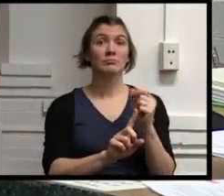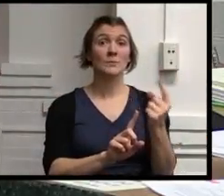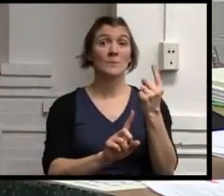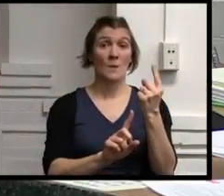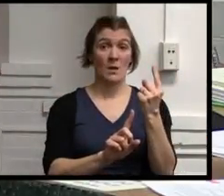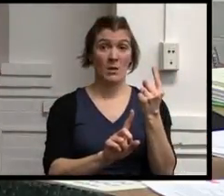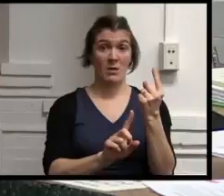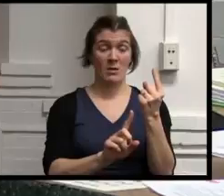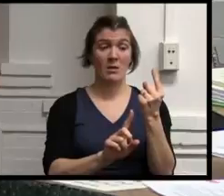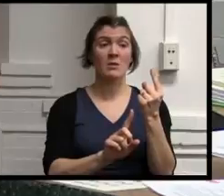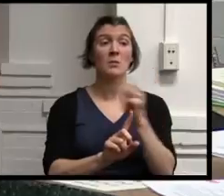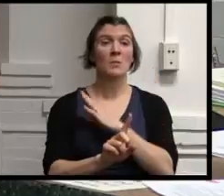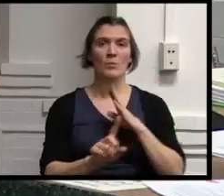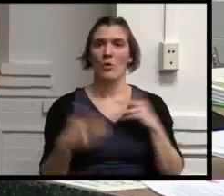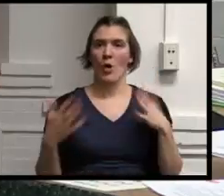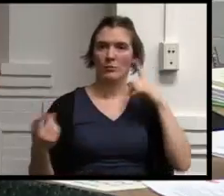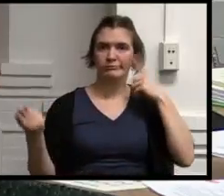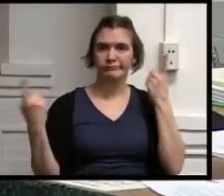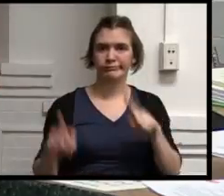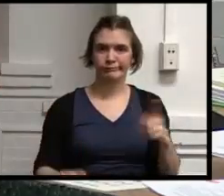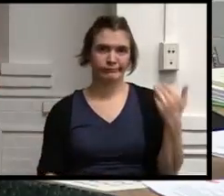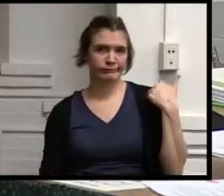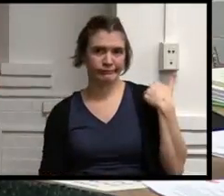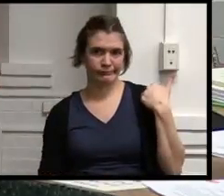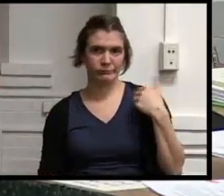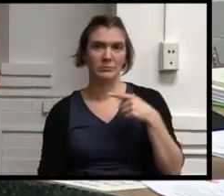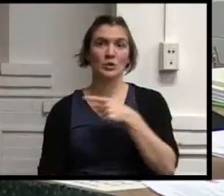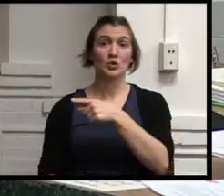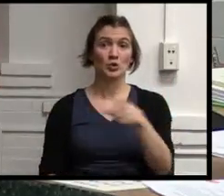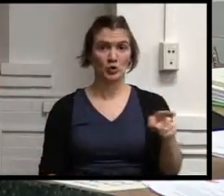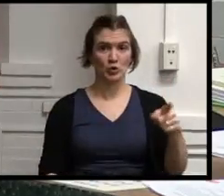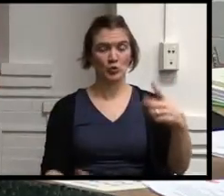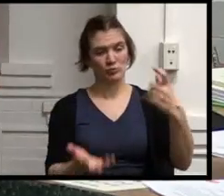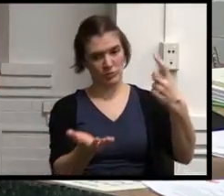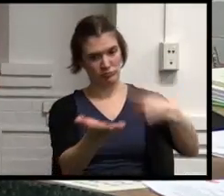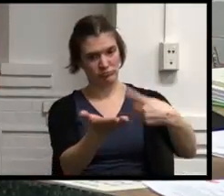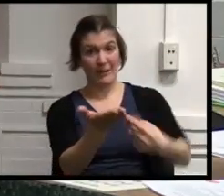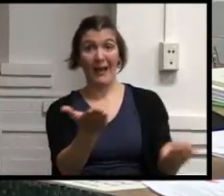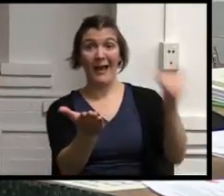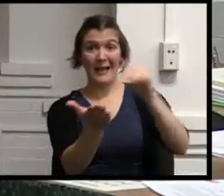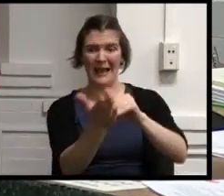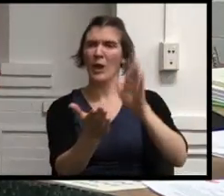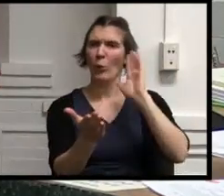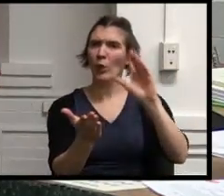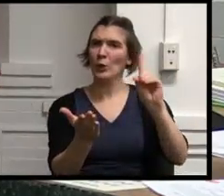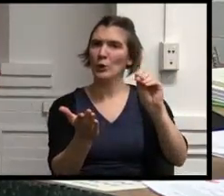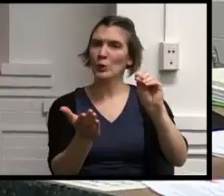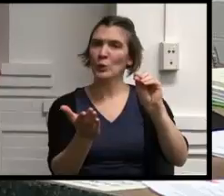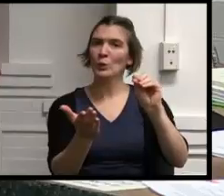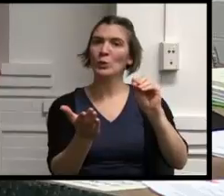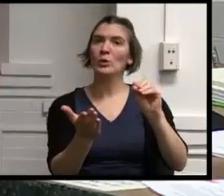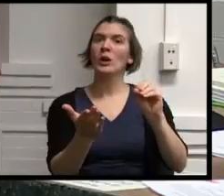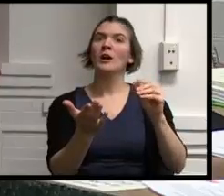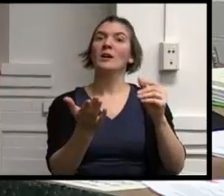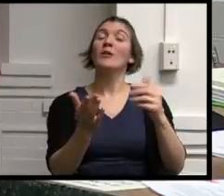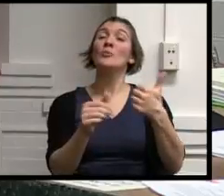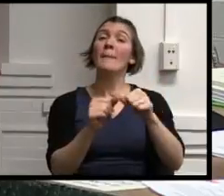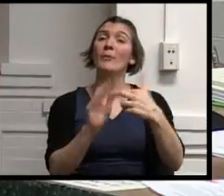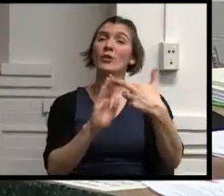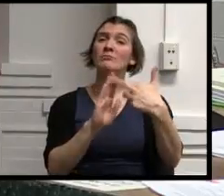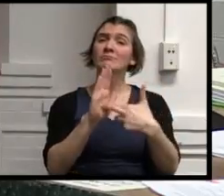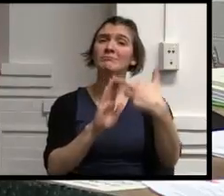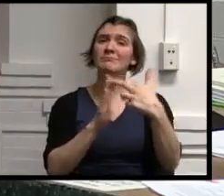items that the board agreed to earlier in the year as something that you wanted to come back and revisit was that ordinance